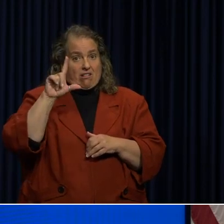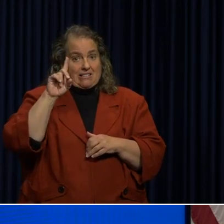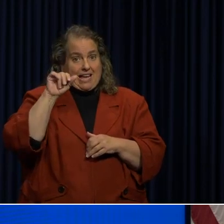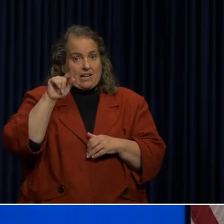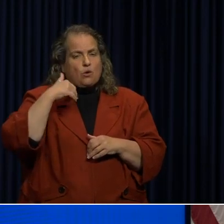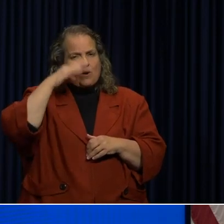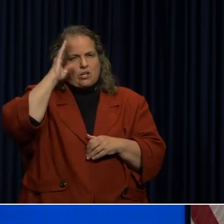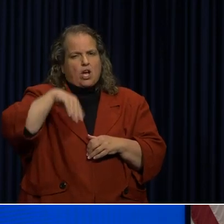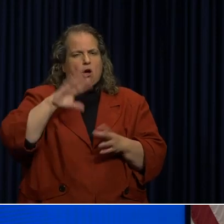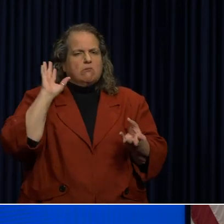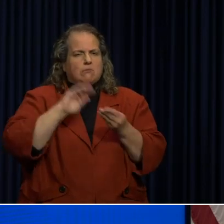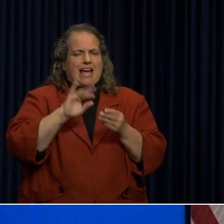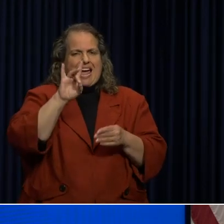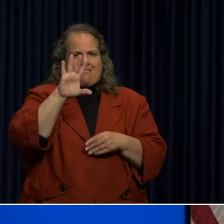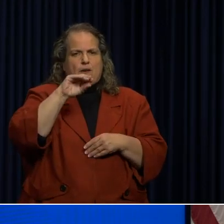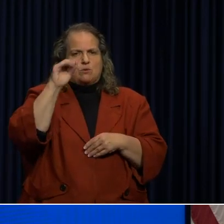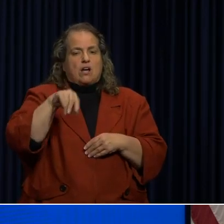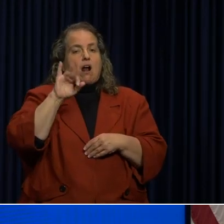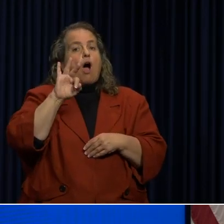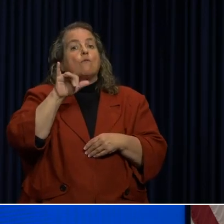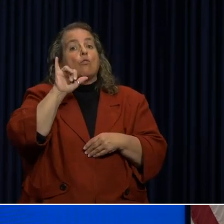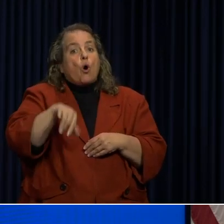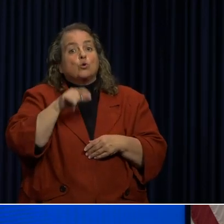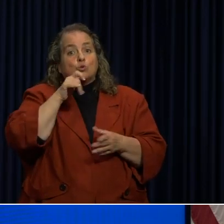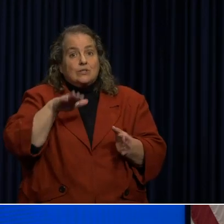know 85% of total cases,